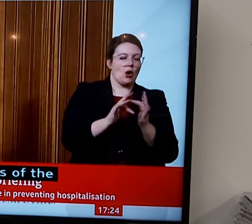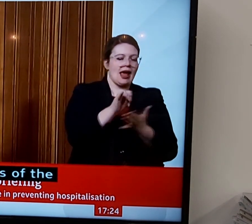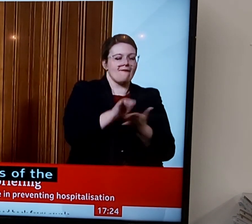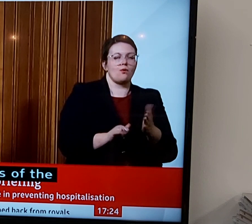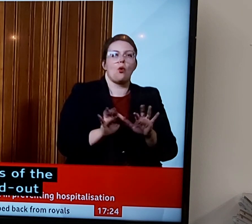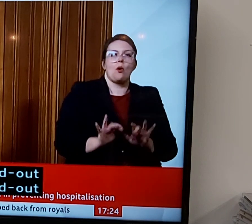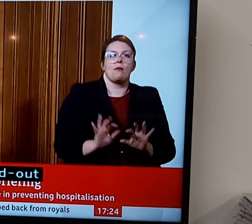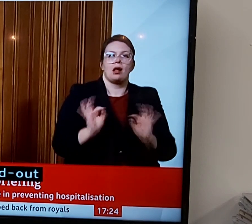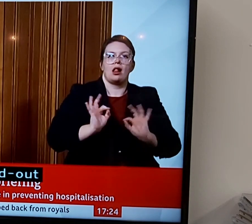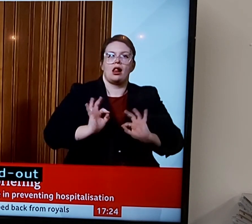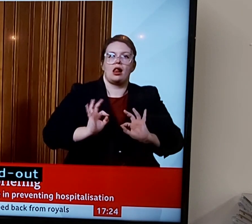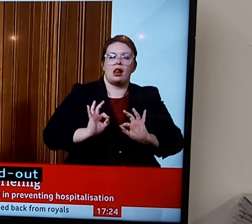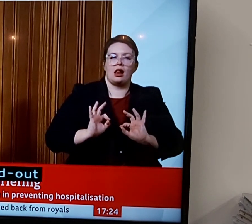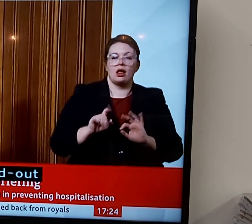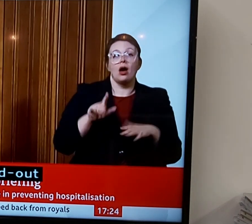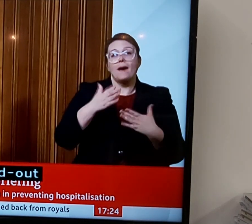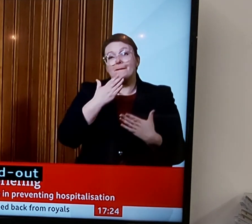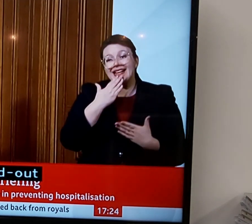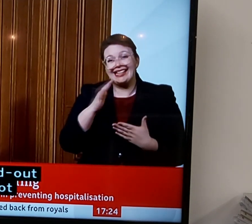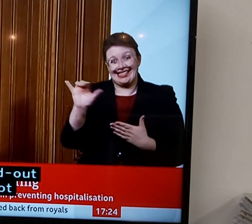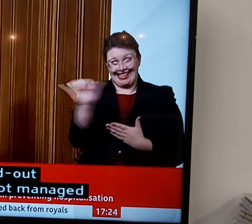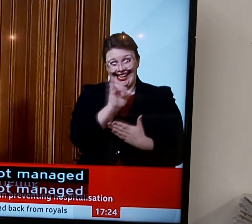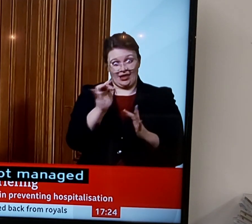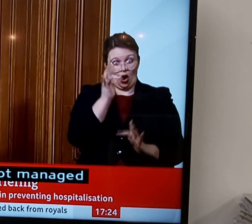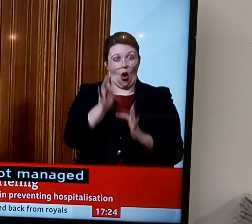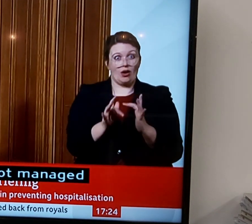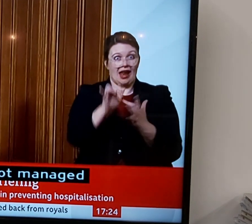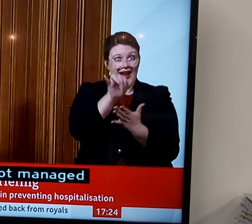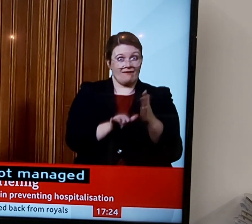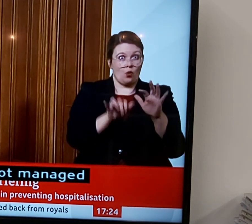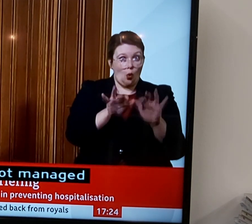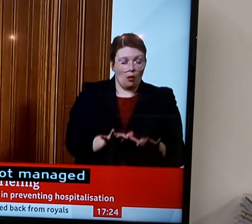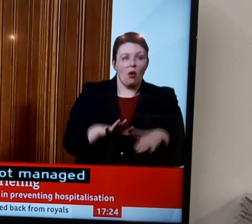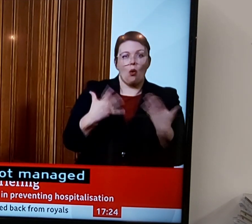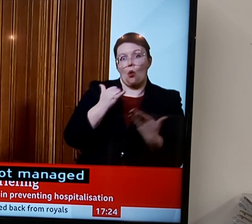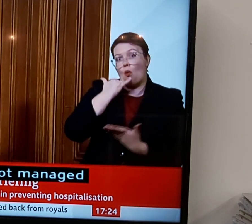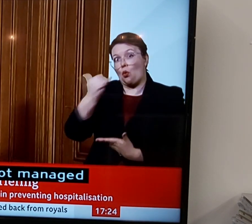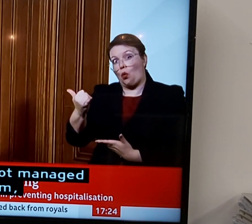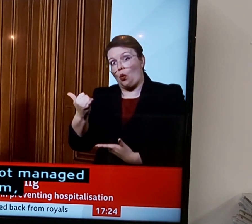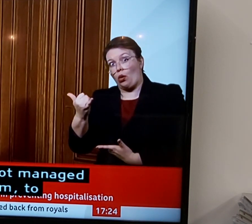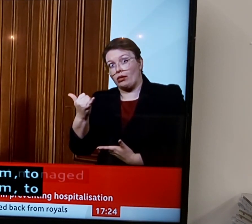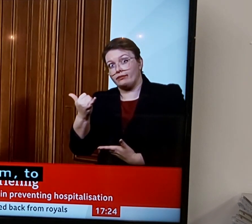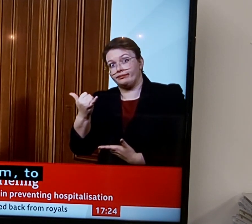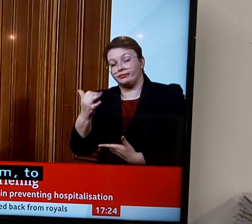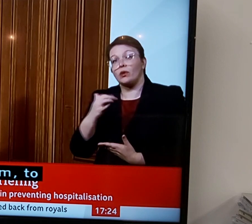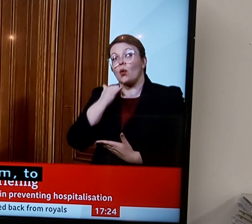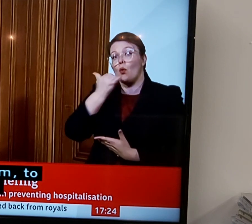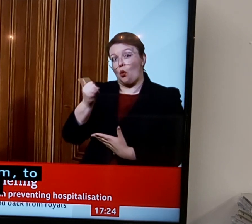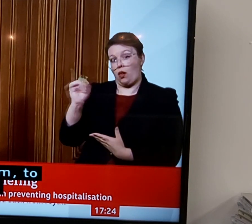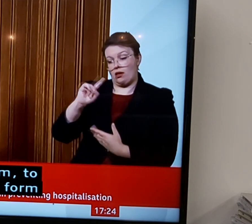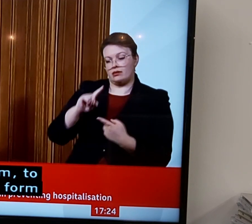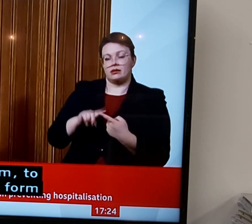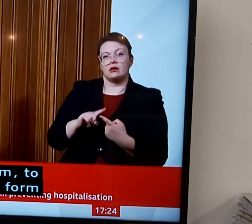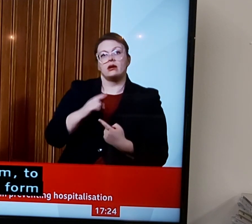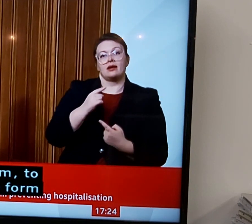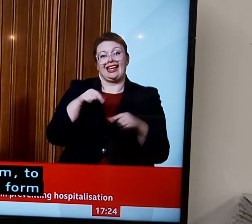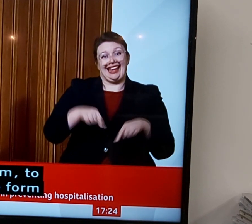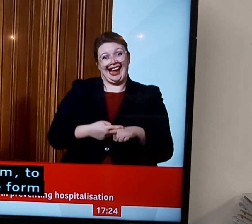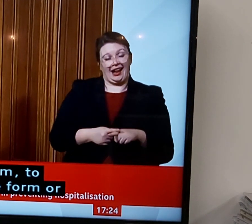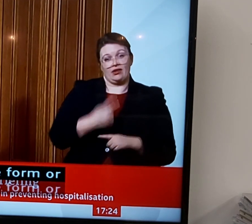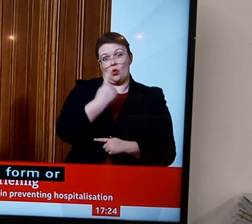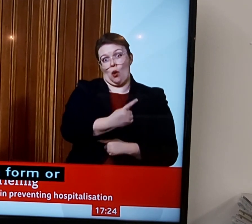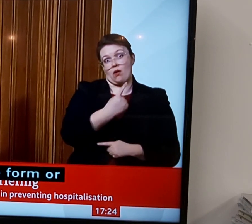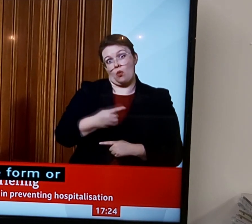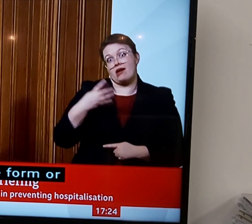their online form or call one of the numbers that I'm going to tell you about. These numbers are 119 in England